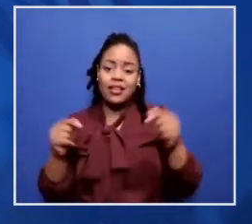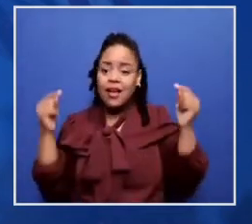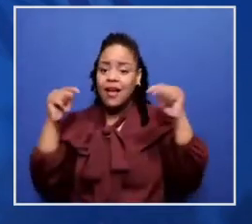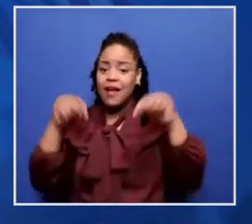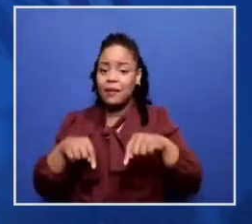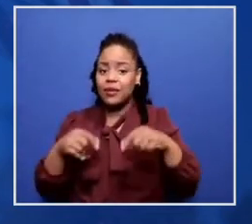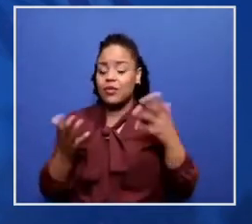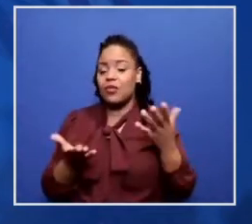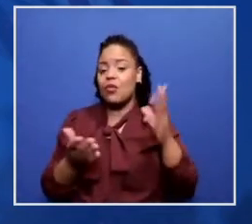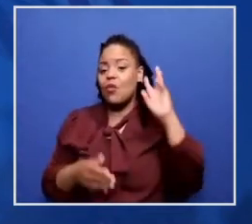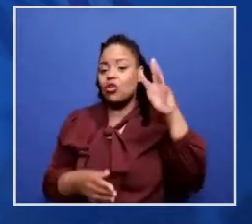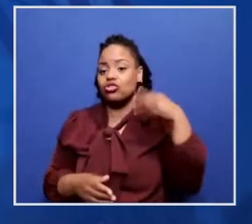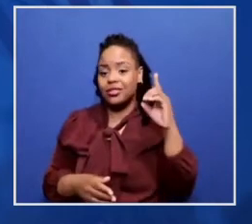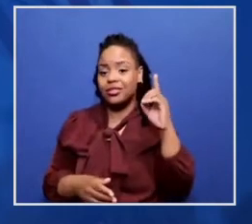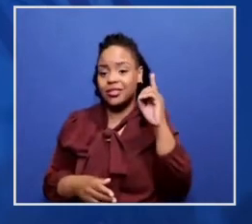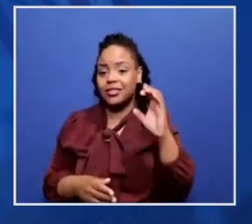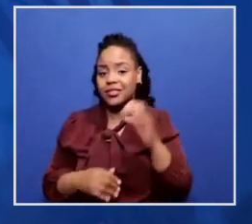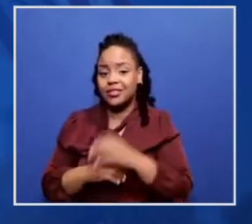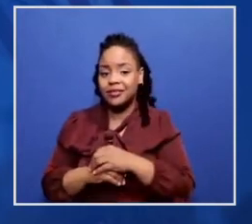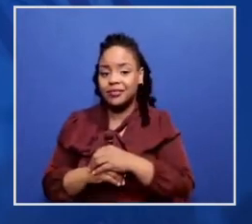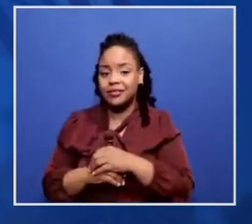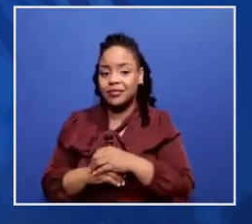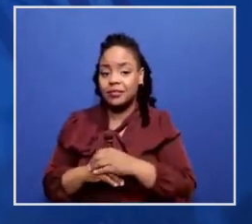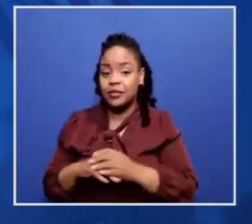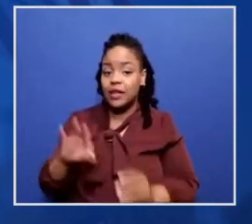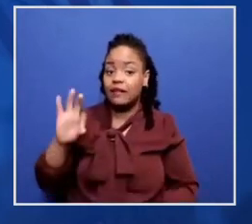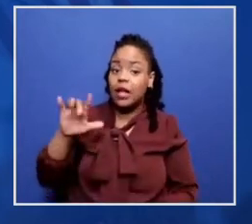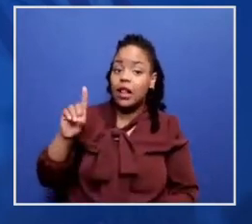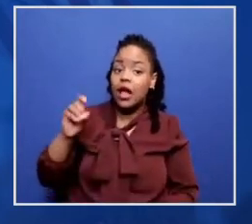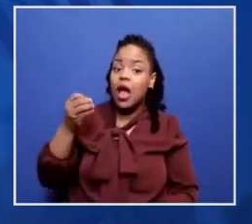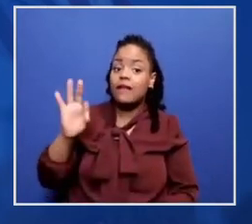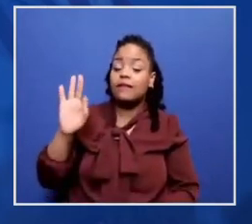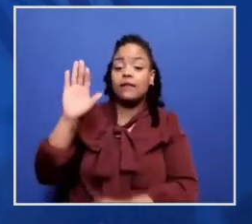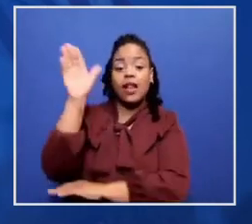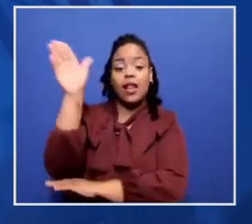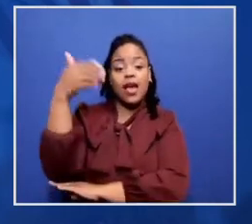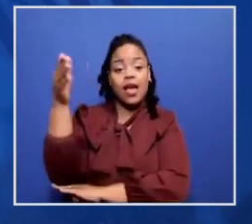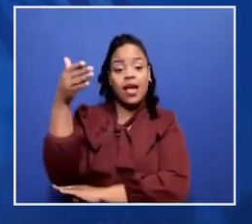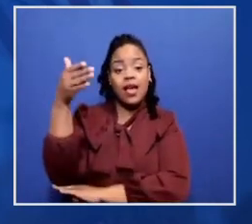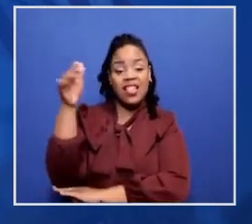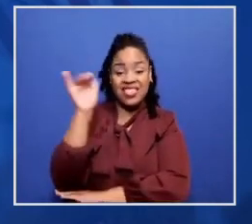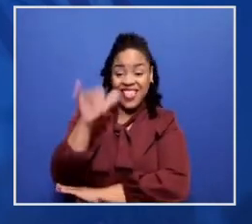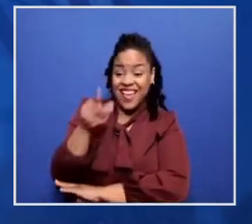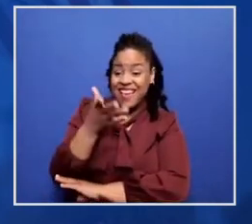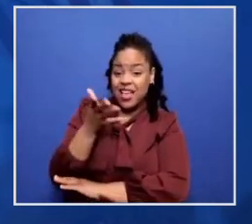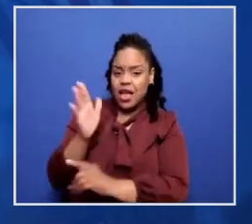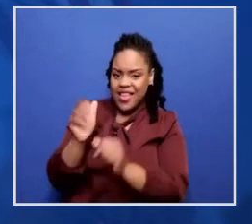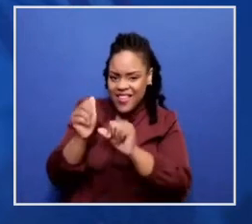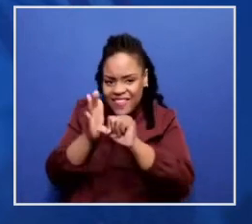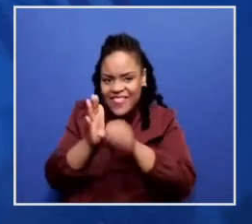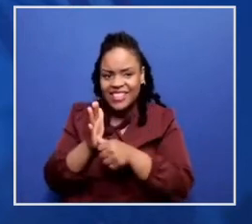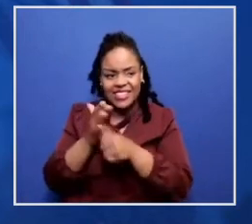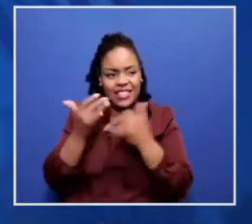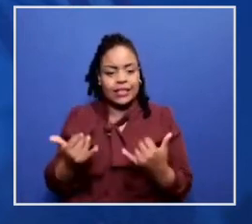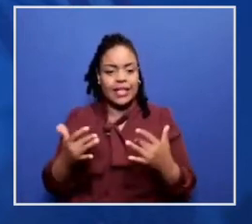commitment to an inclusive and safe event that everyone can enjoy from their